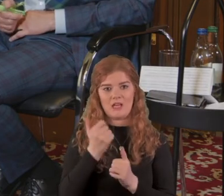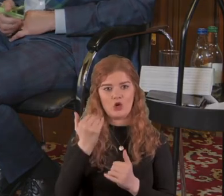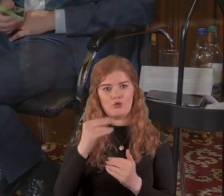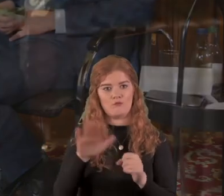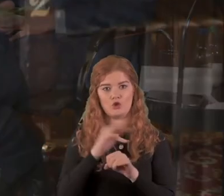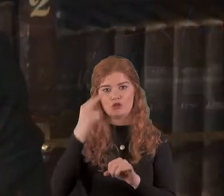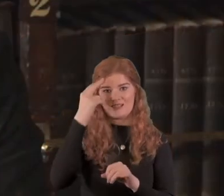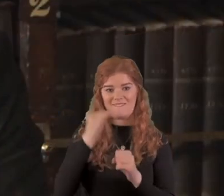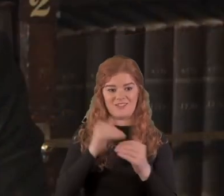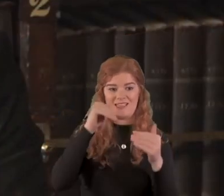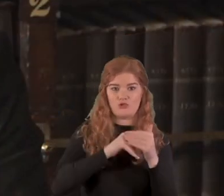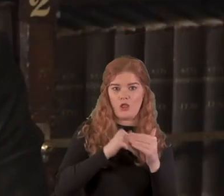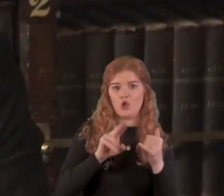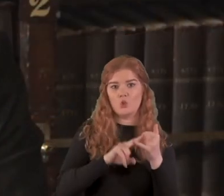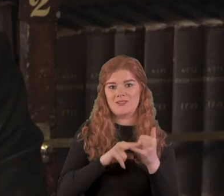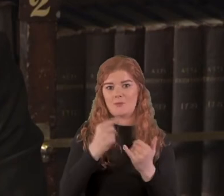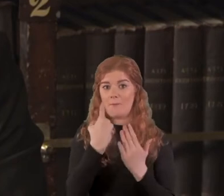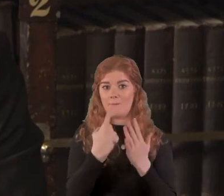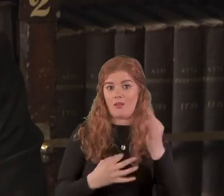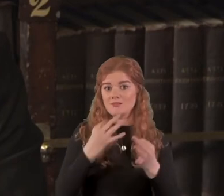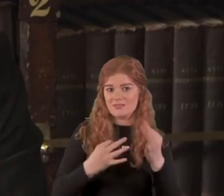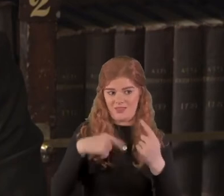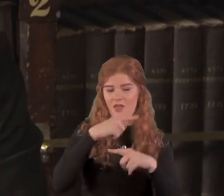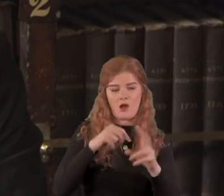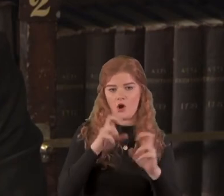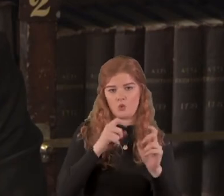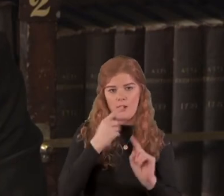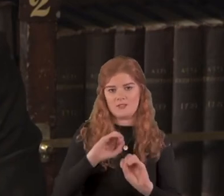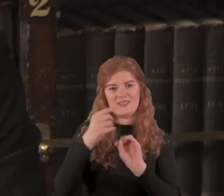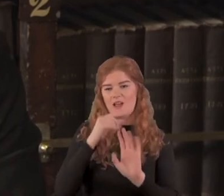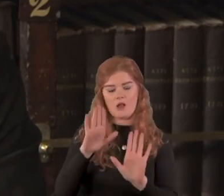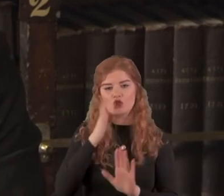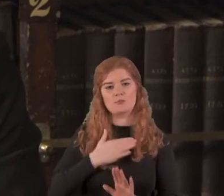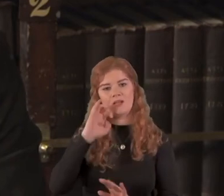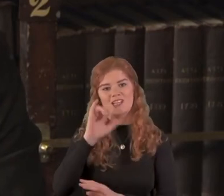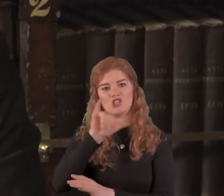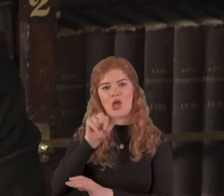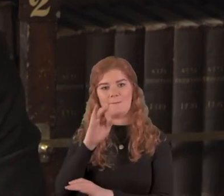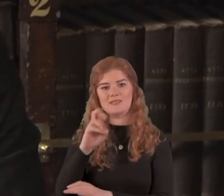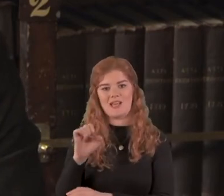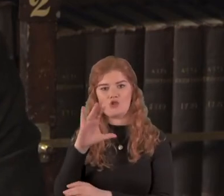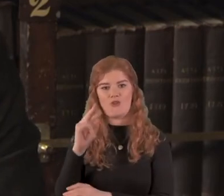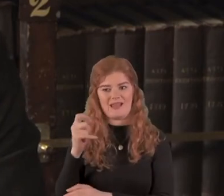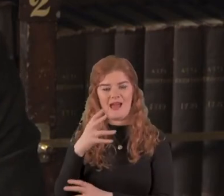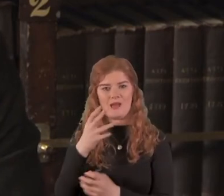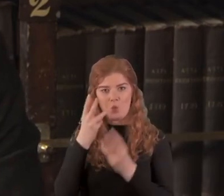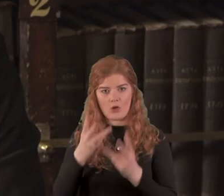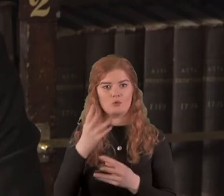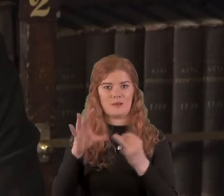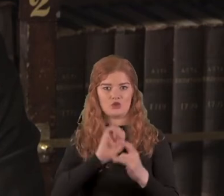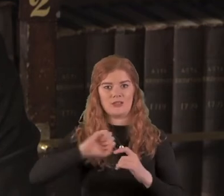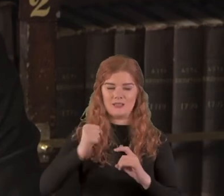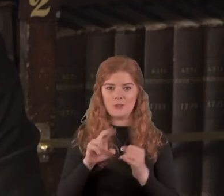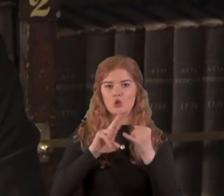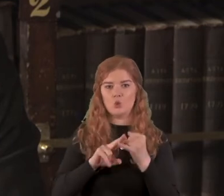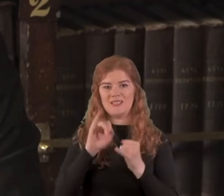internal unionist politics would argue that it has more to do with James Craig's desire to keep unionism united and to